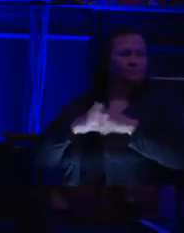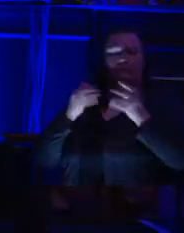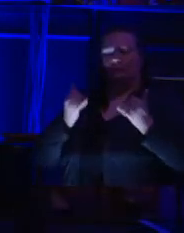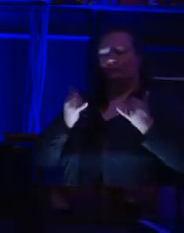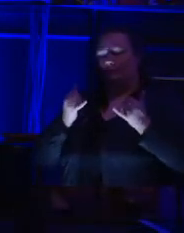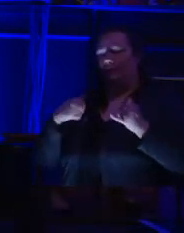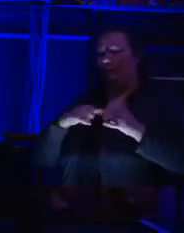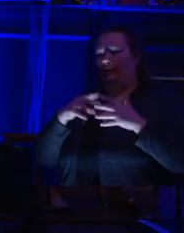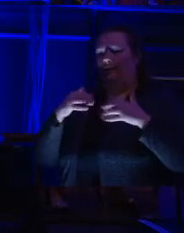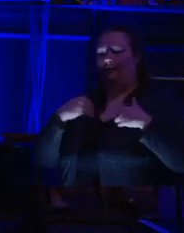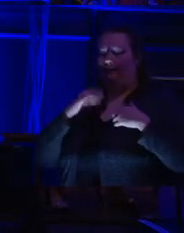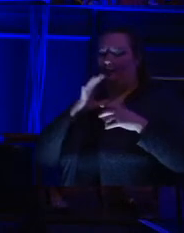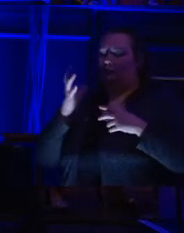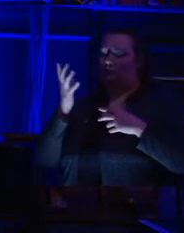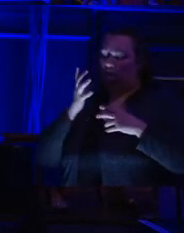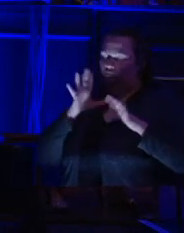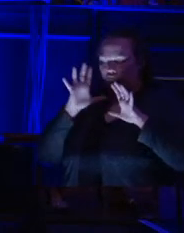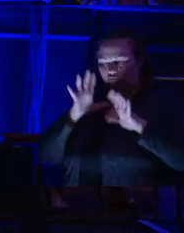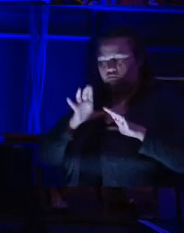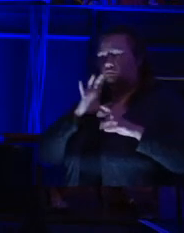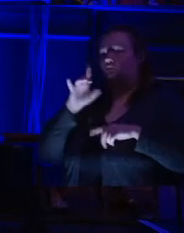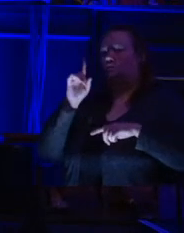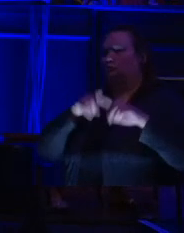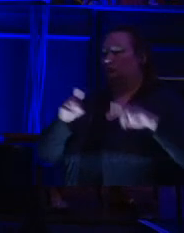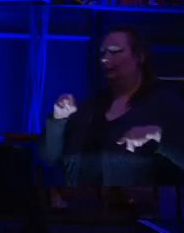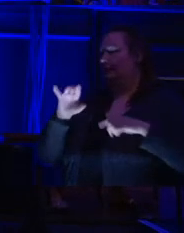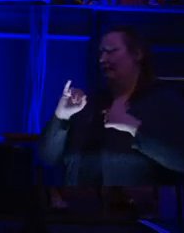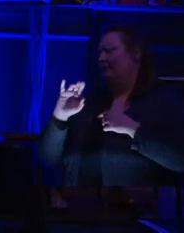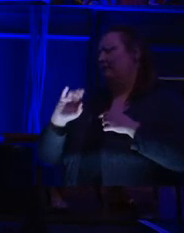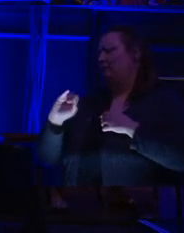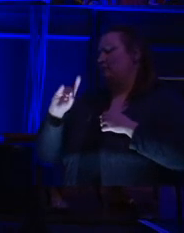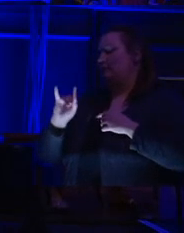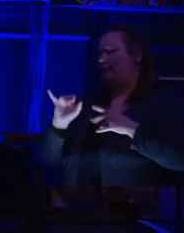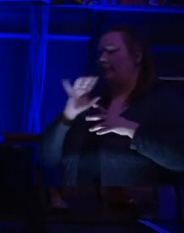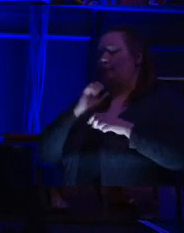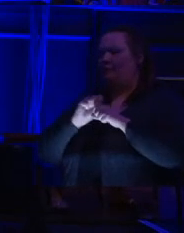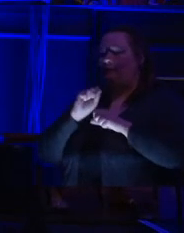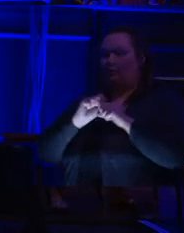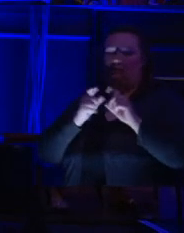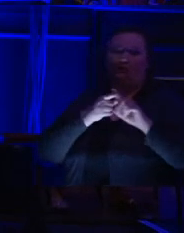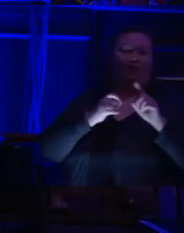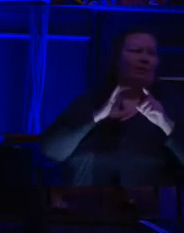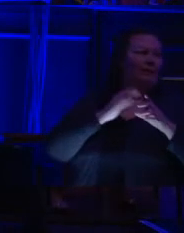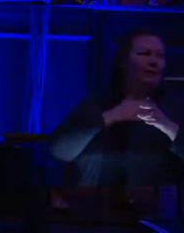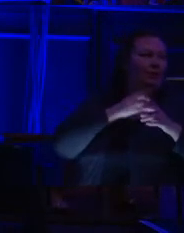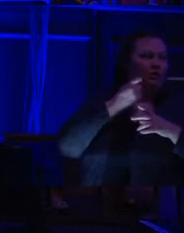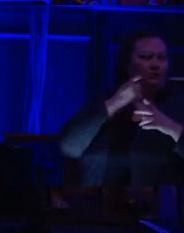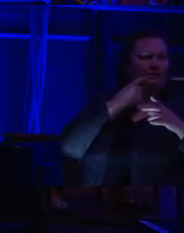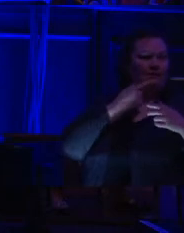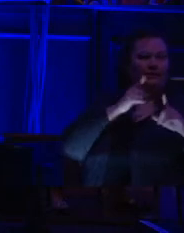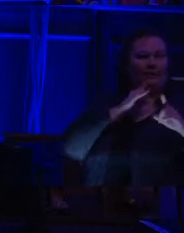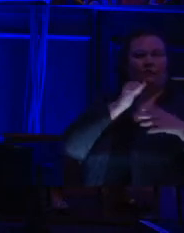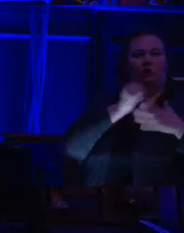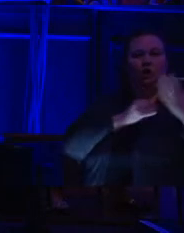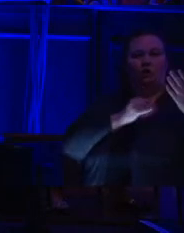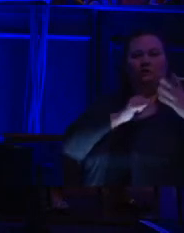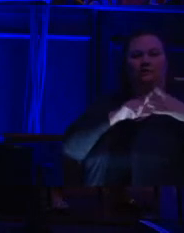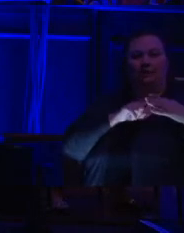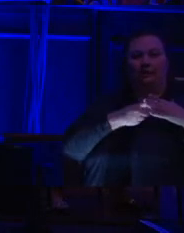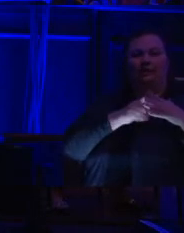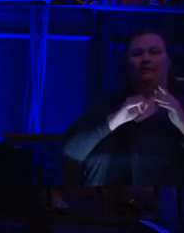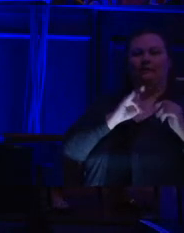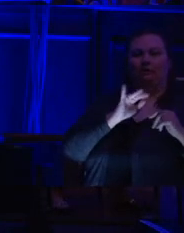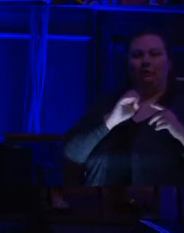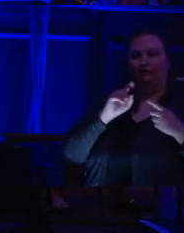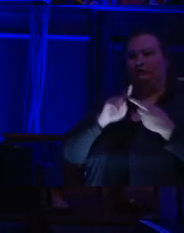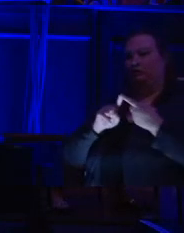Today, we have an incredible range of multidisciplinary efforts and programs, ranging from our recently announced Arts Initiative,